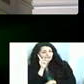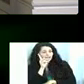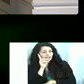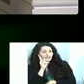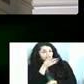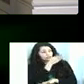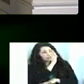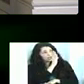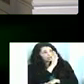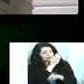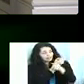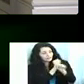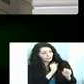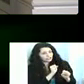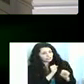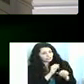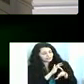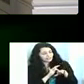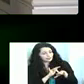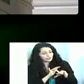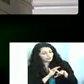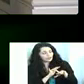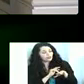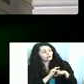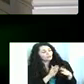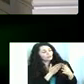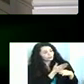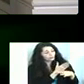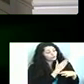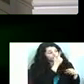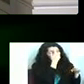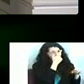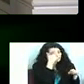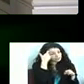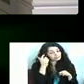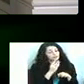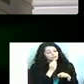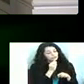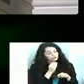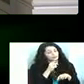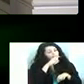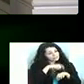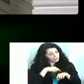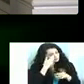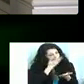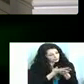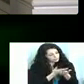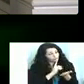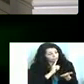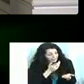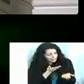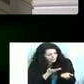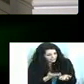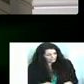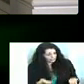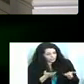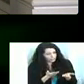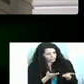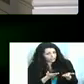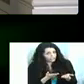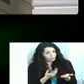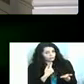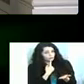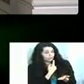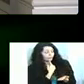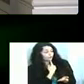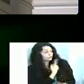salvation is made available through the Jews. But the time is coming, it has in fact come, when what you're called to